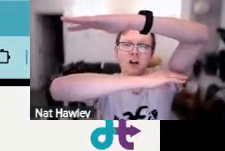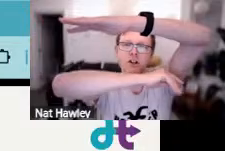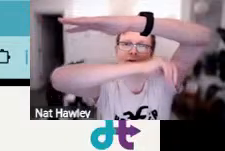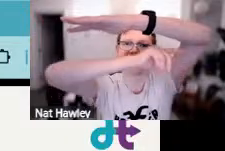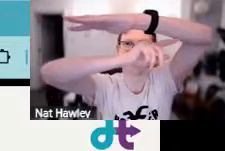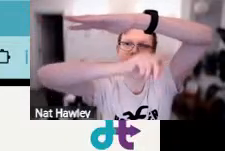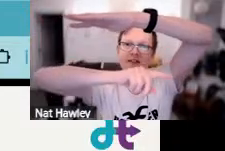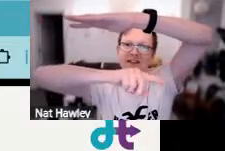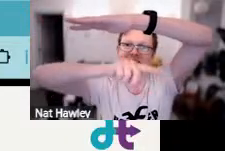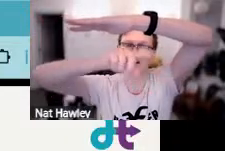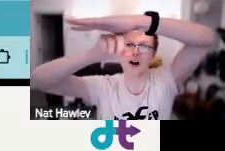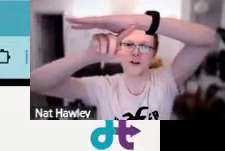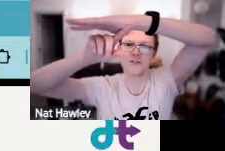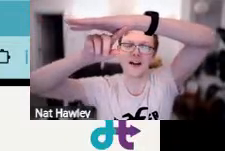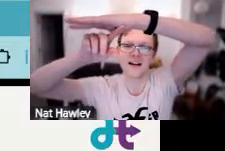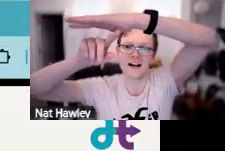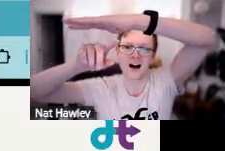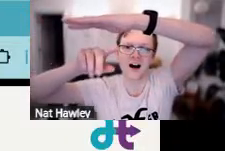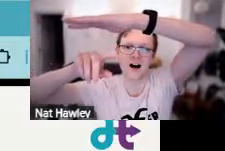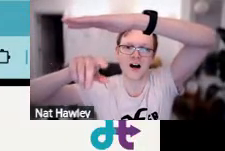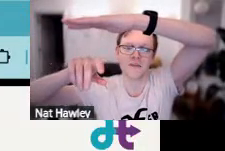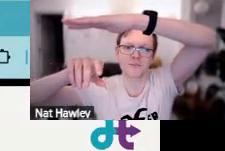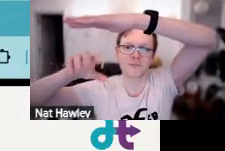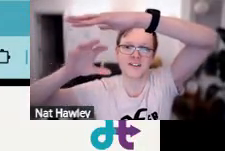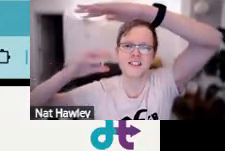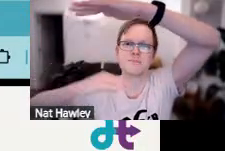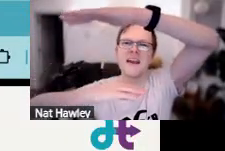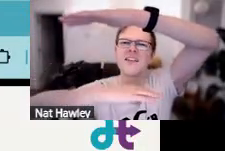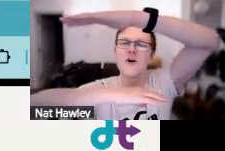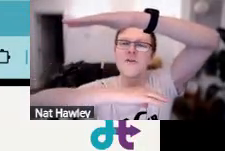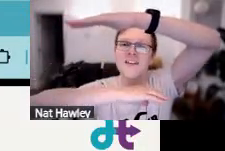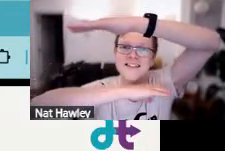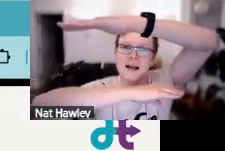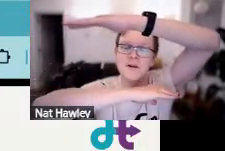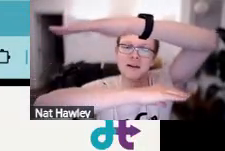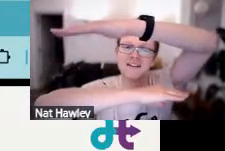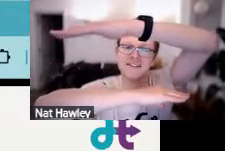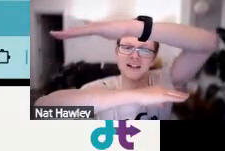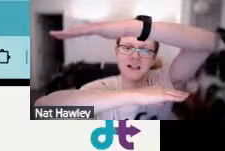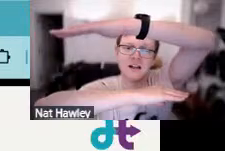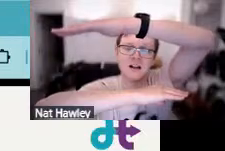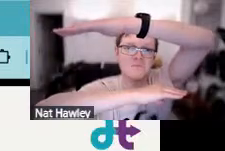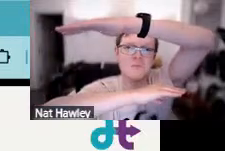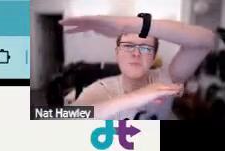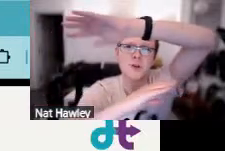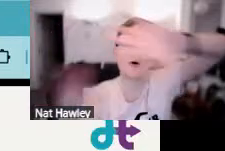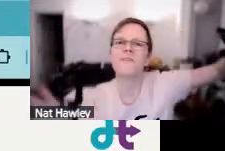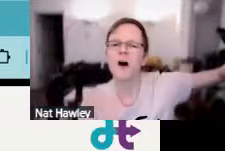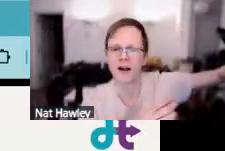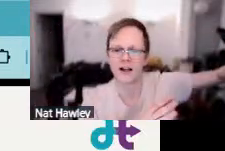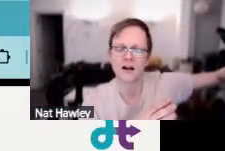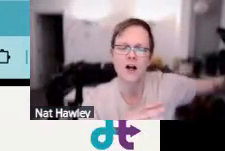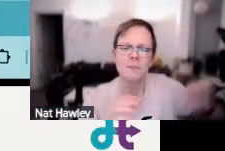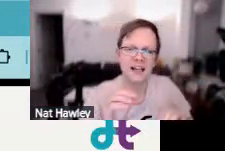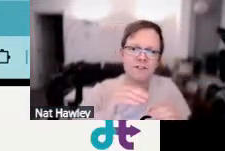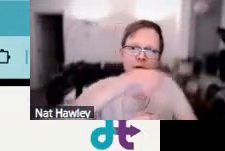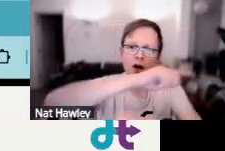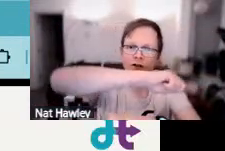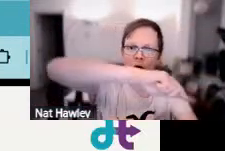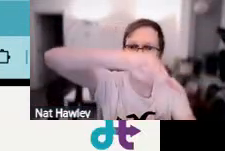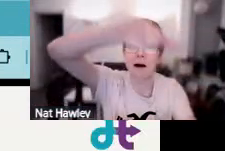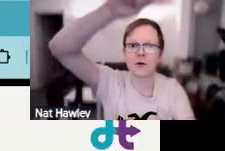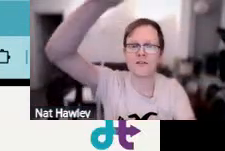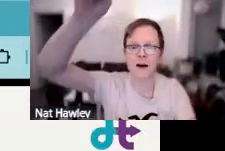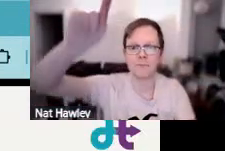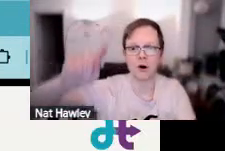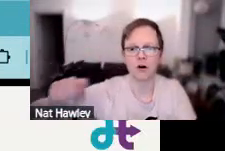as long as you stay within this kind of uh, space of acceptability, you're fine. But if you kind of